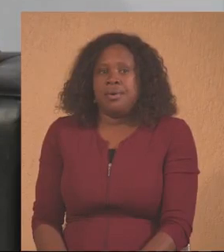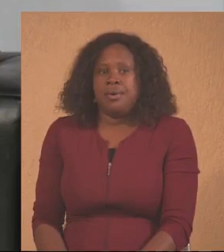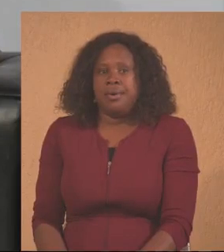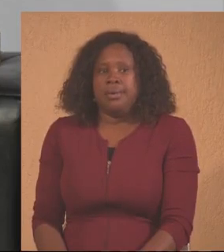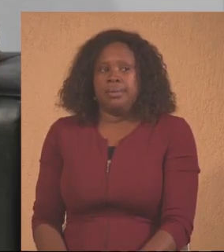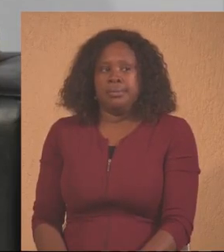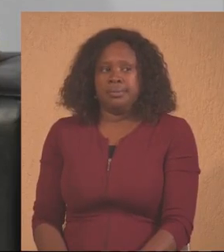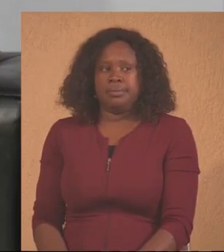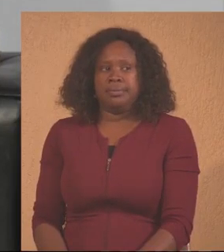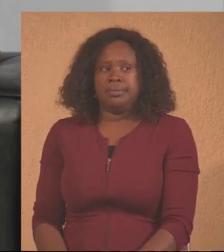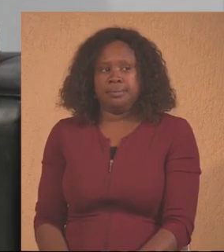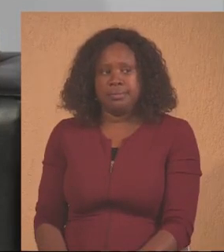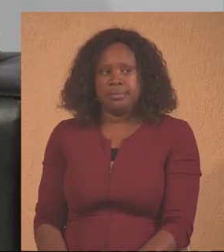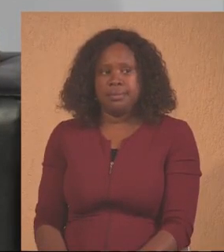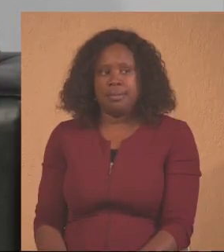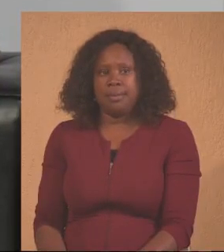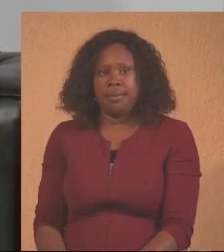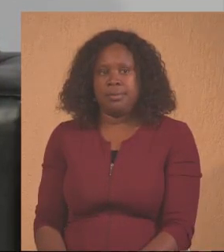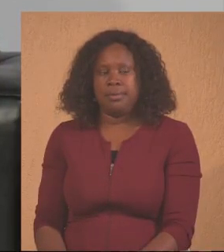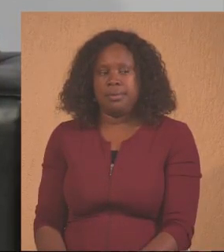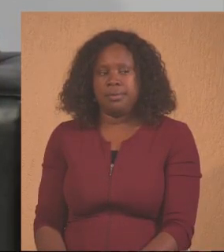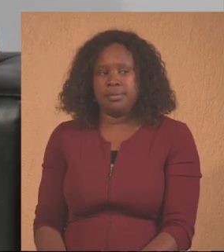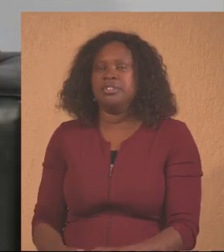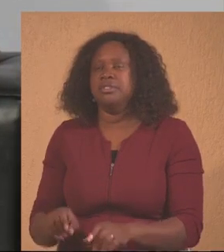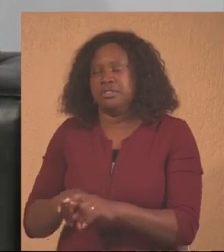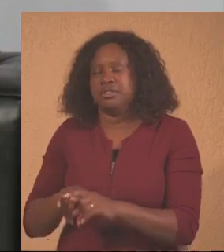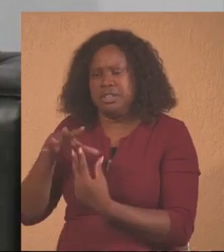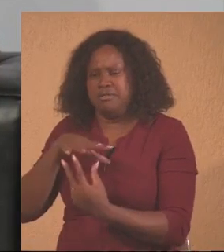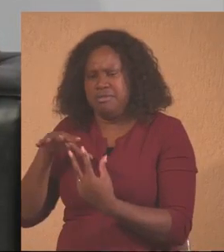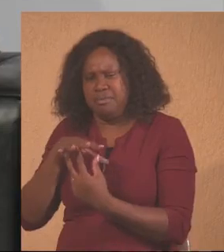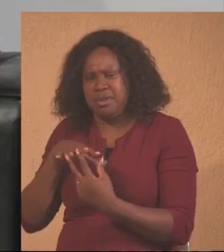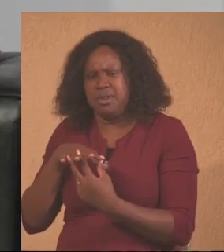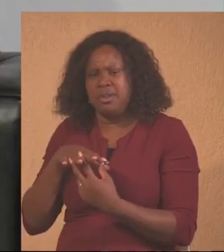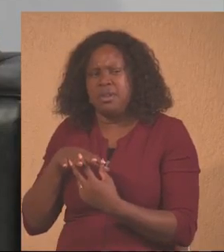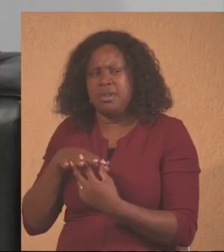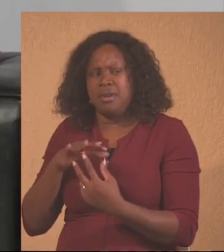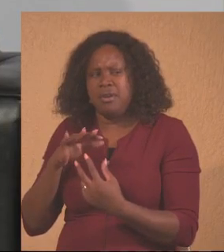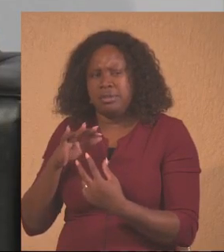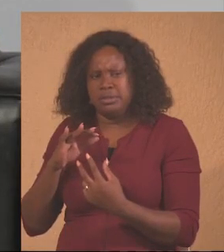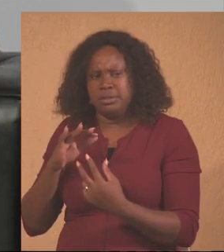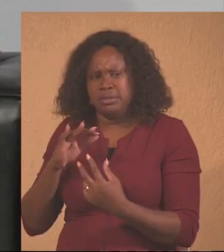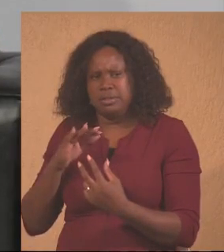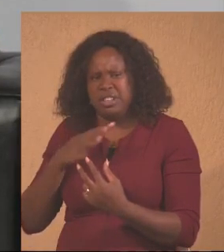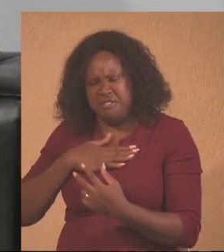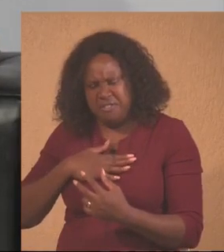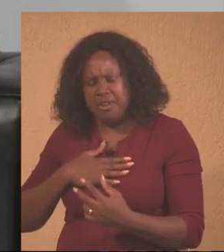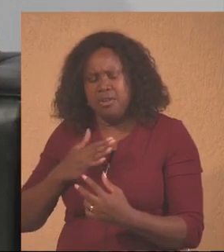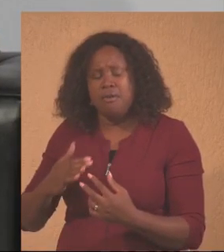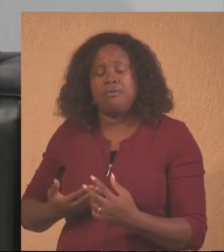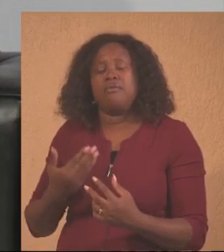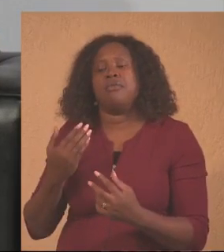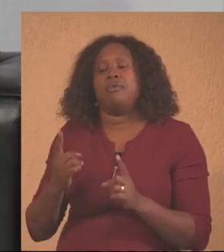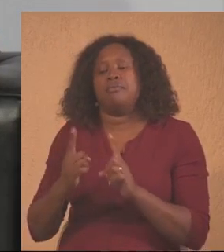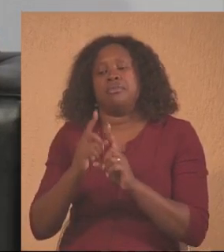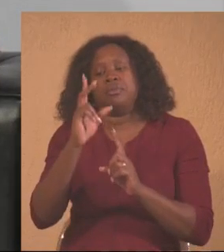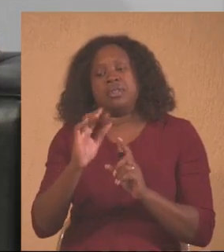even the relatives, what we observe, they would like to see that person when it's after 14 days.